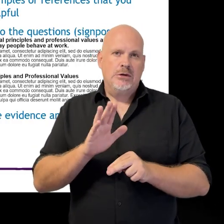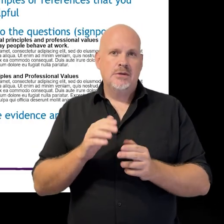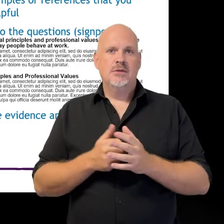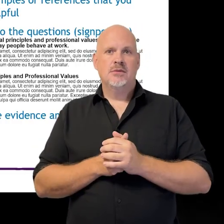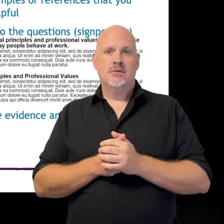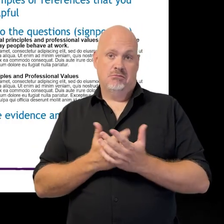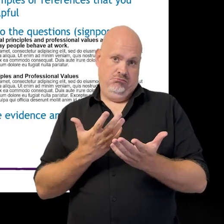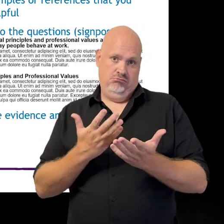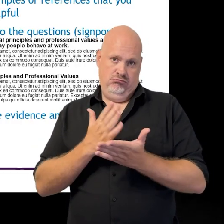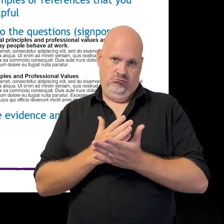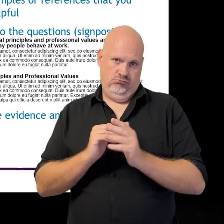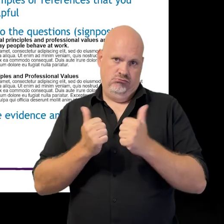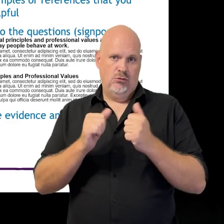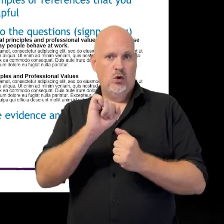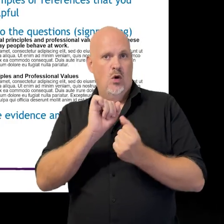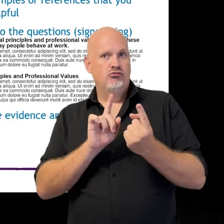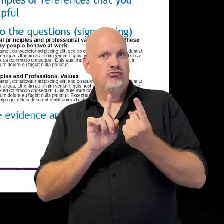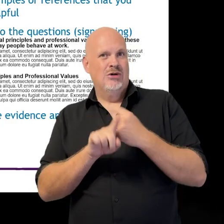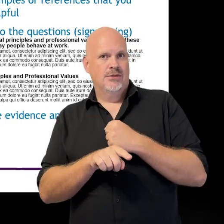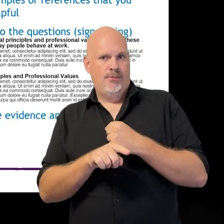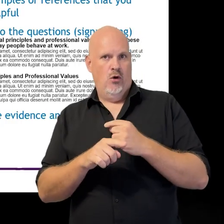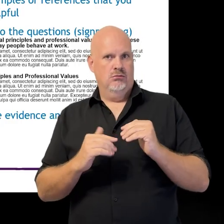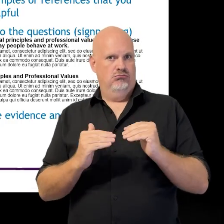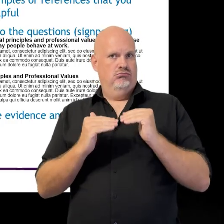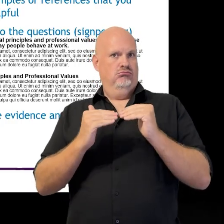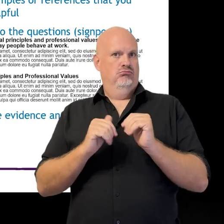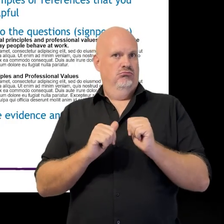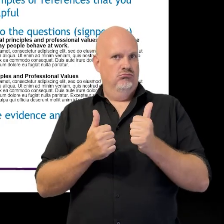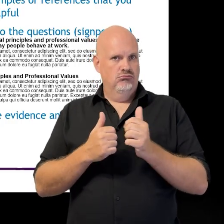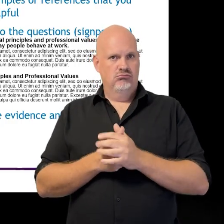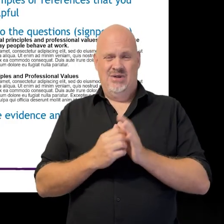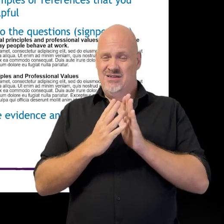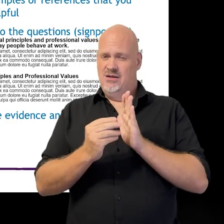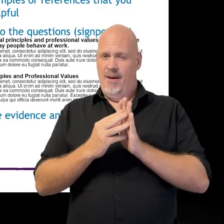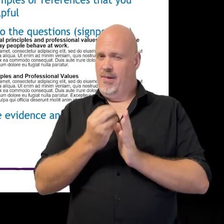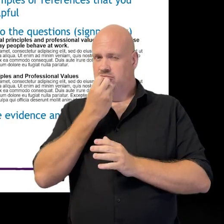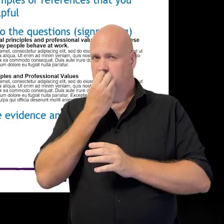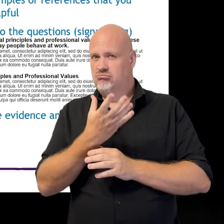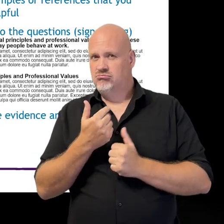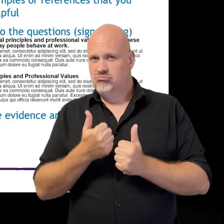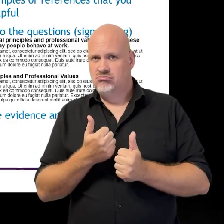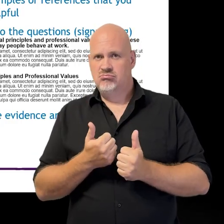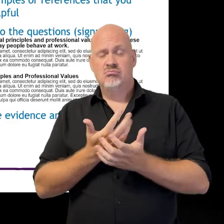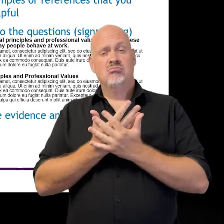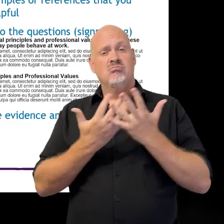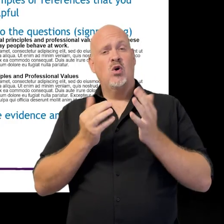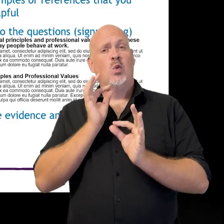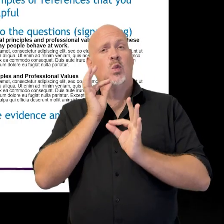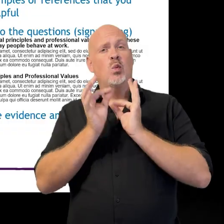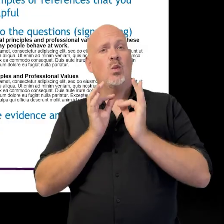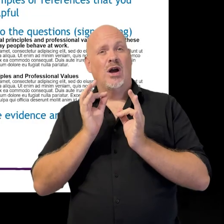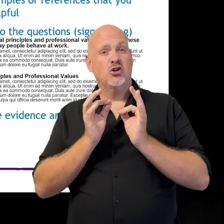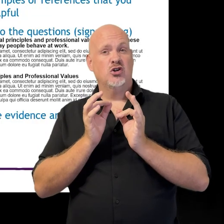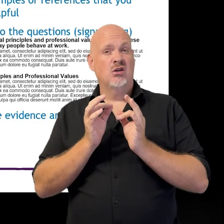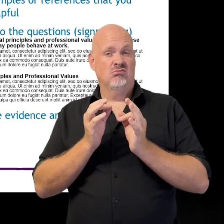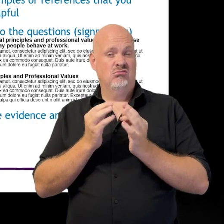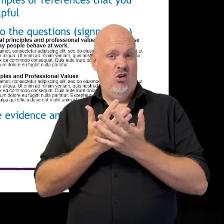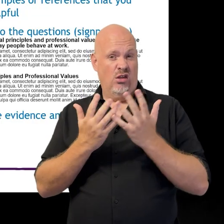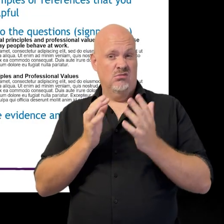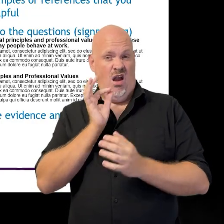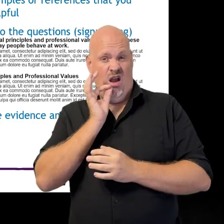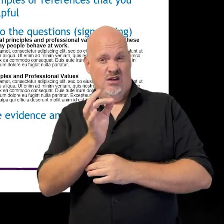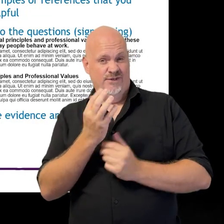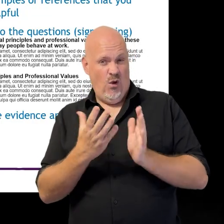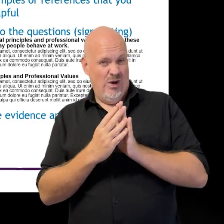helpful. Although it's not essential at level 3 that you include references, it certainly enhances your